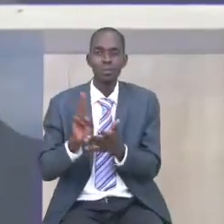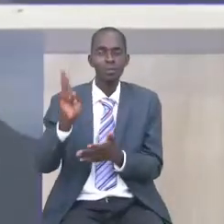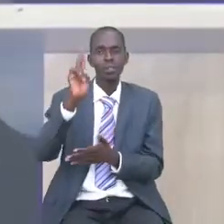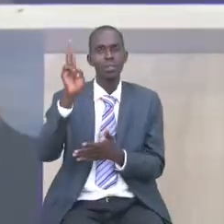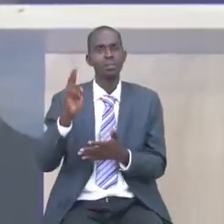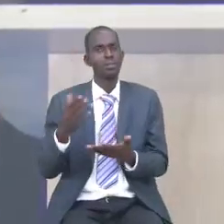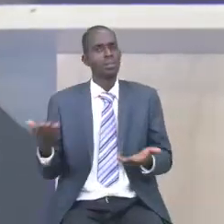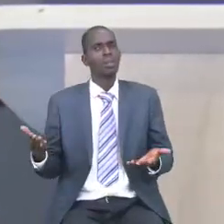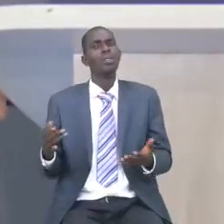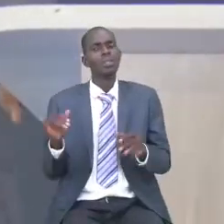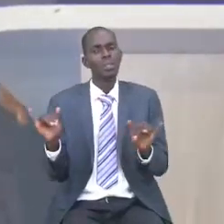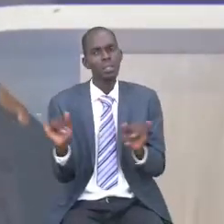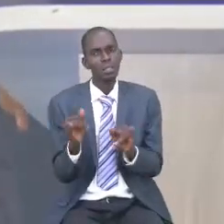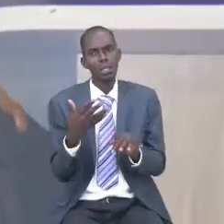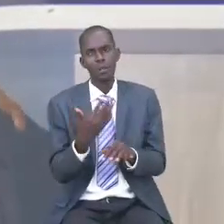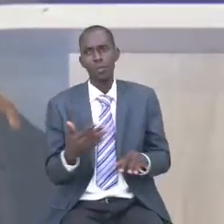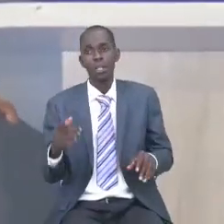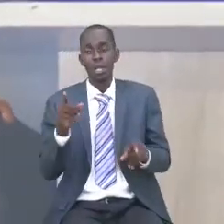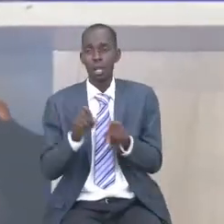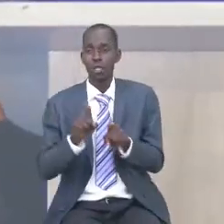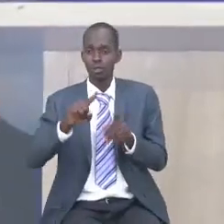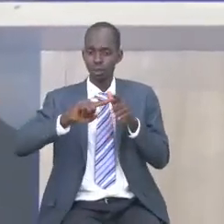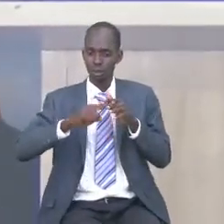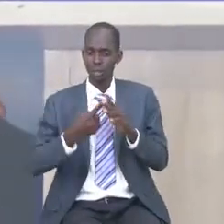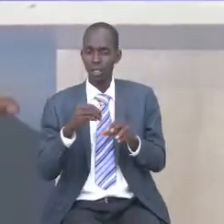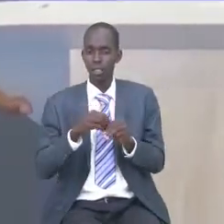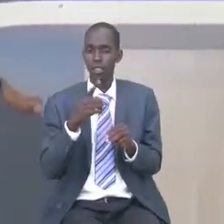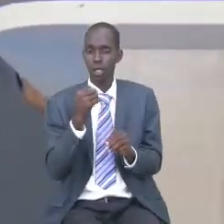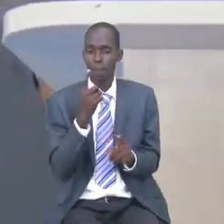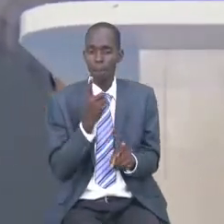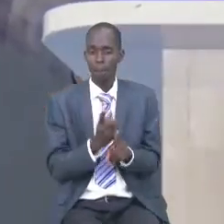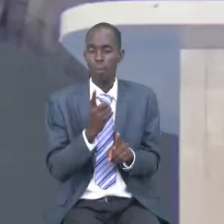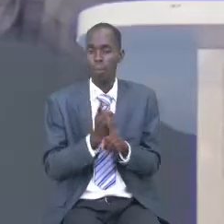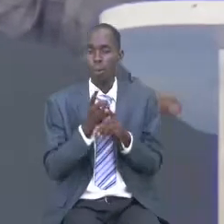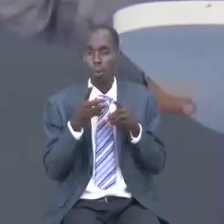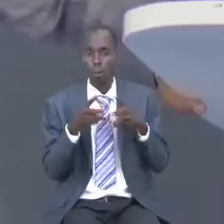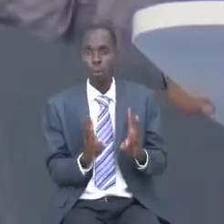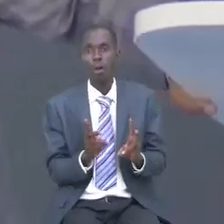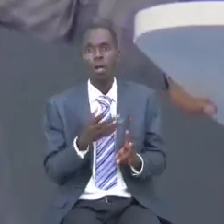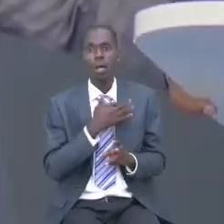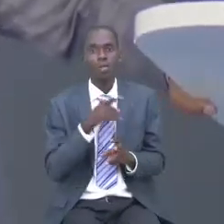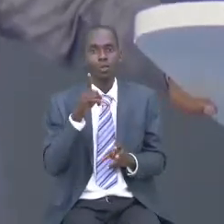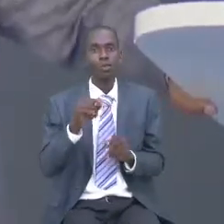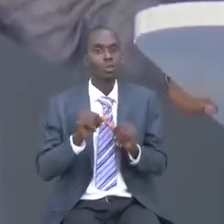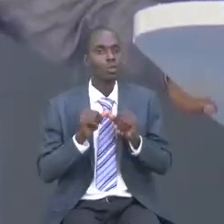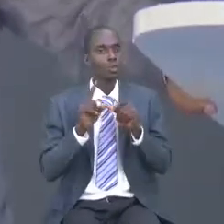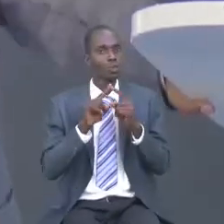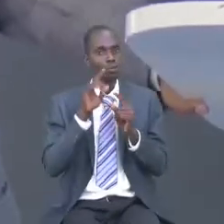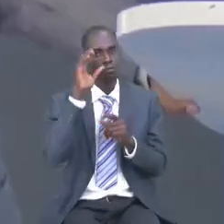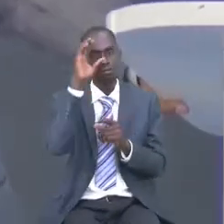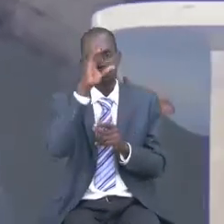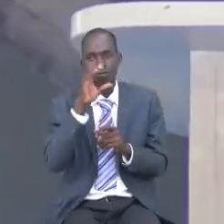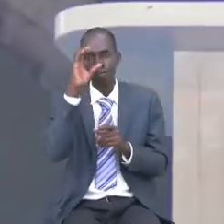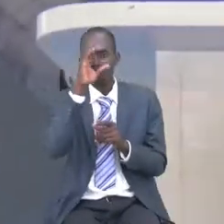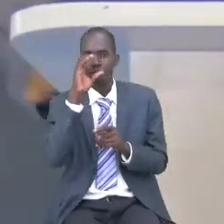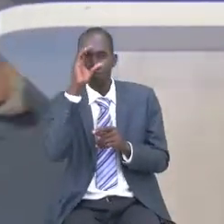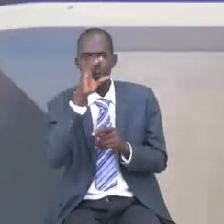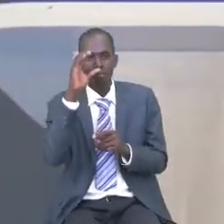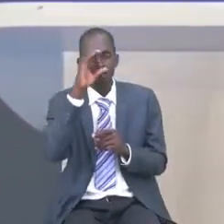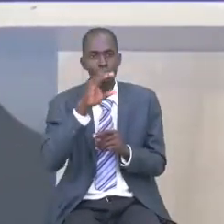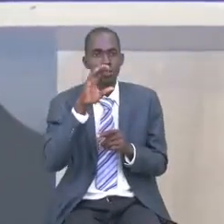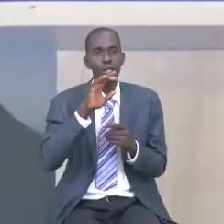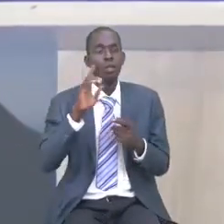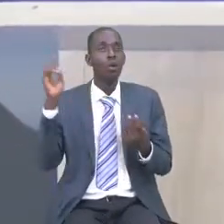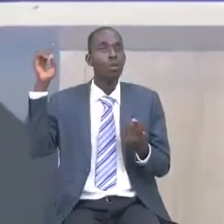you start in the right direction, and now you're seeking and seeking and seeking to the